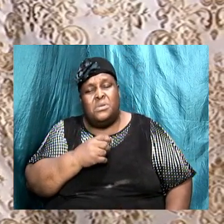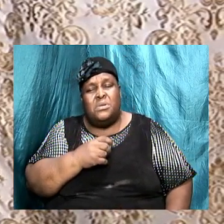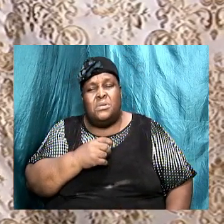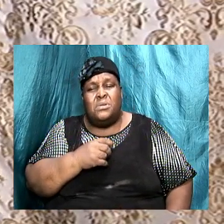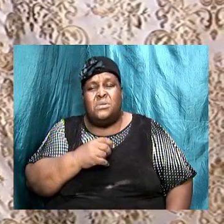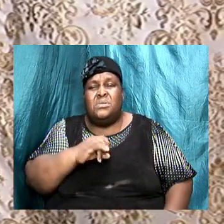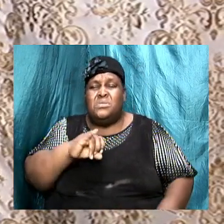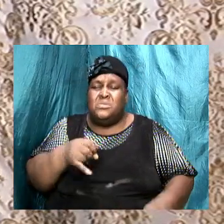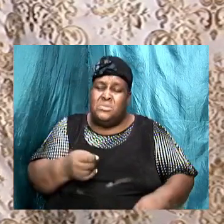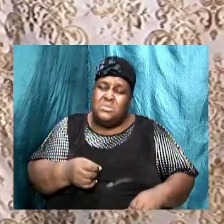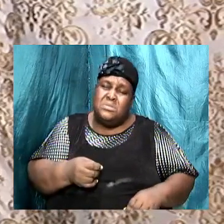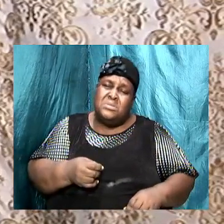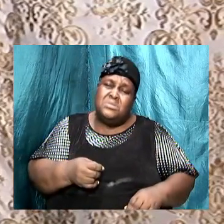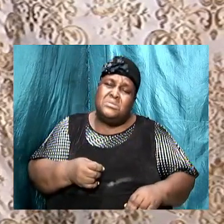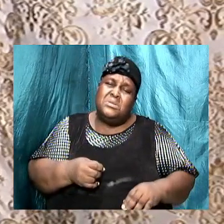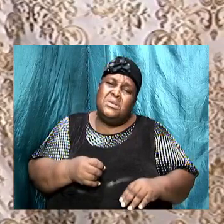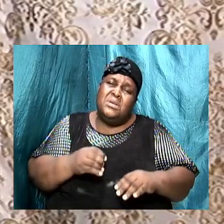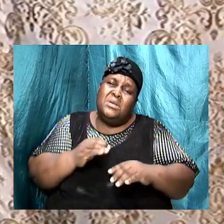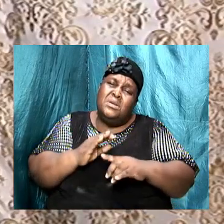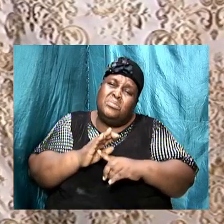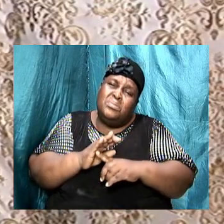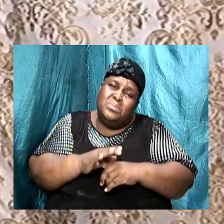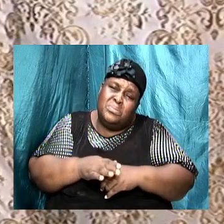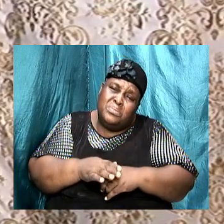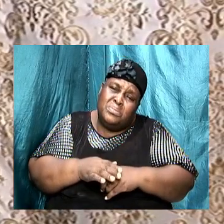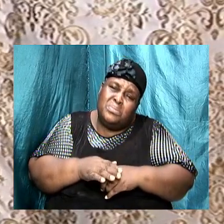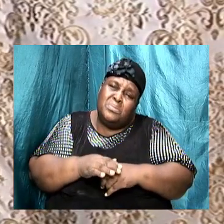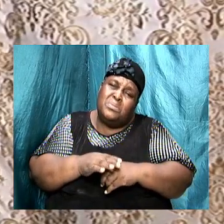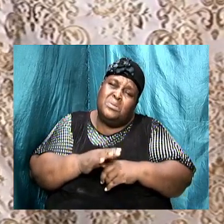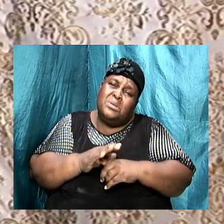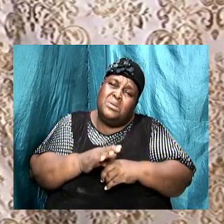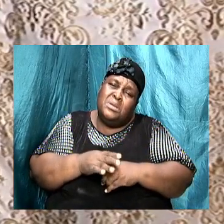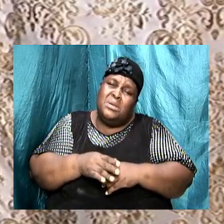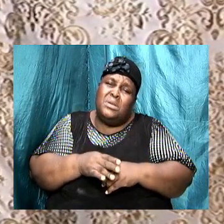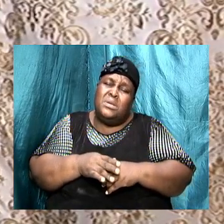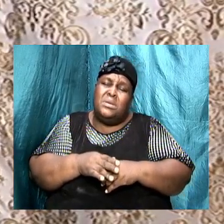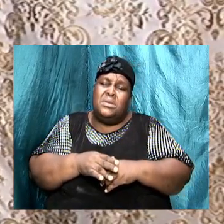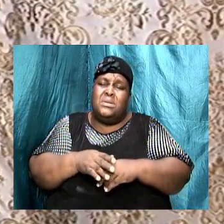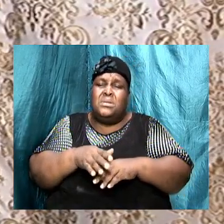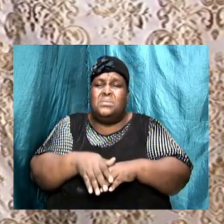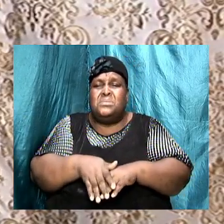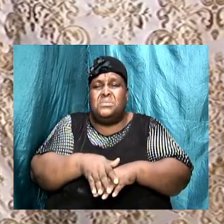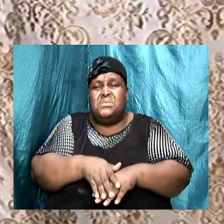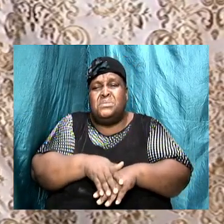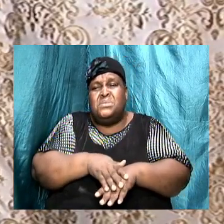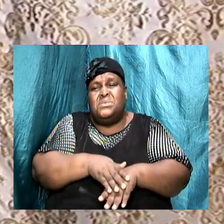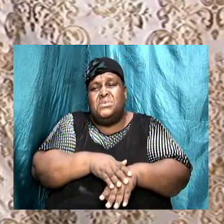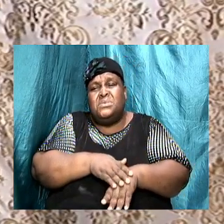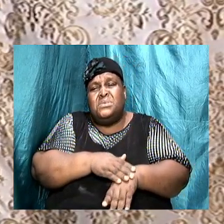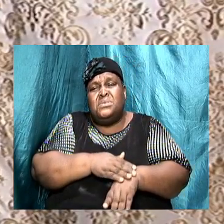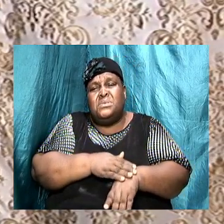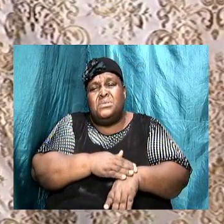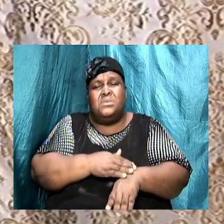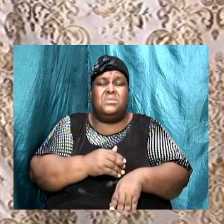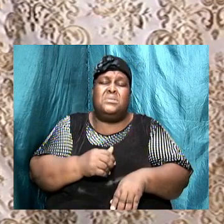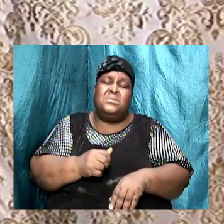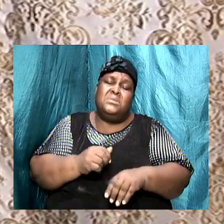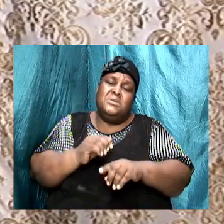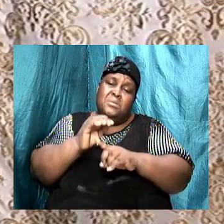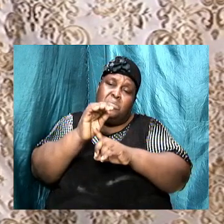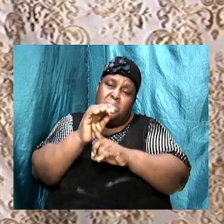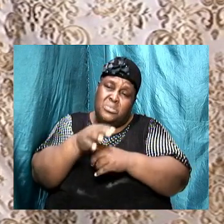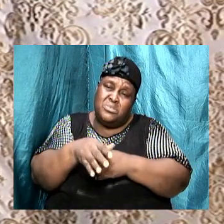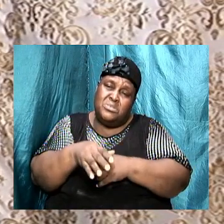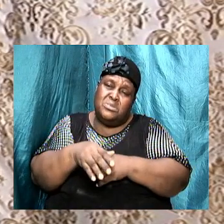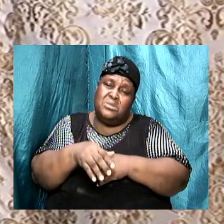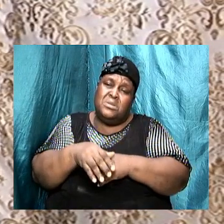just barely pushing through? In a time like this, when we are not able to come to church, you find out that some of the folks are